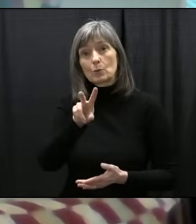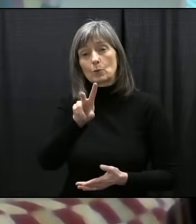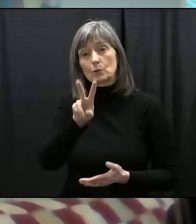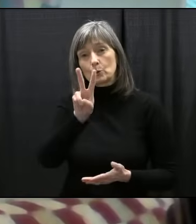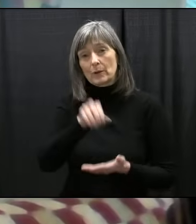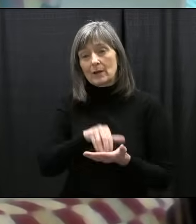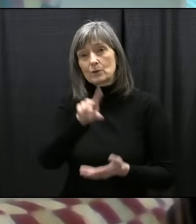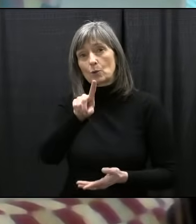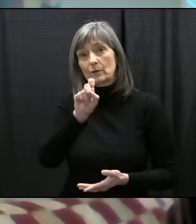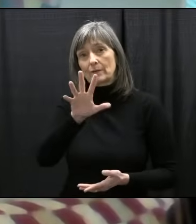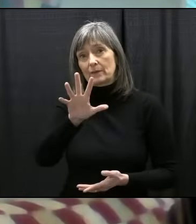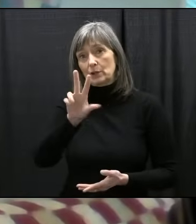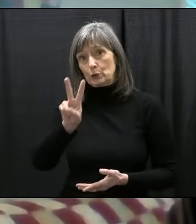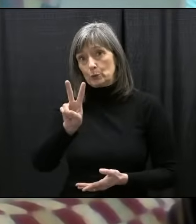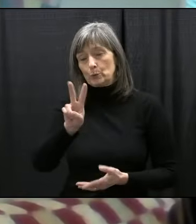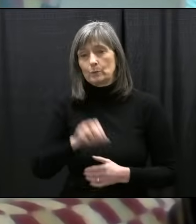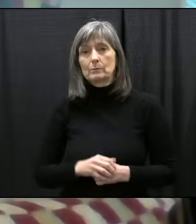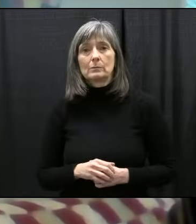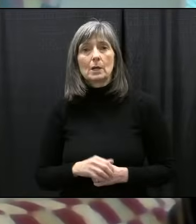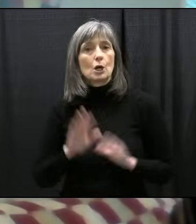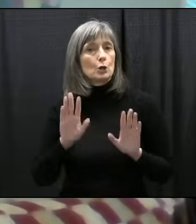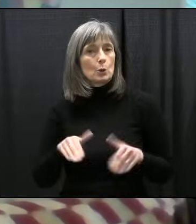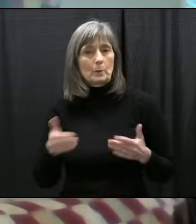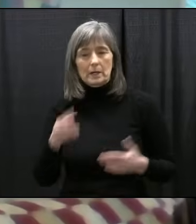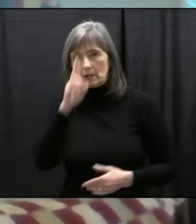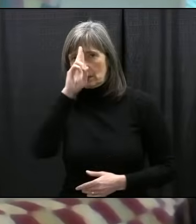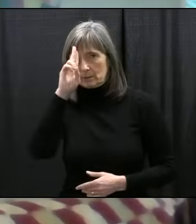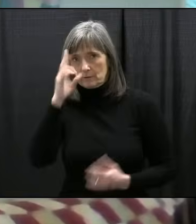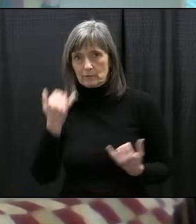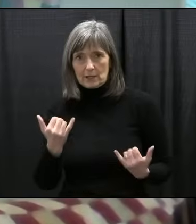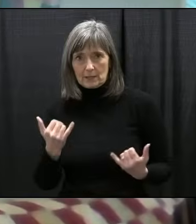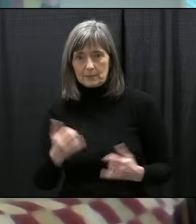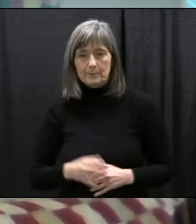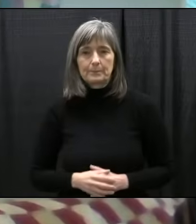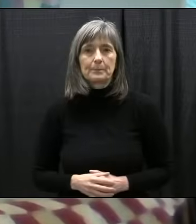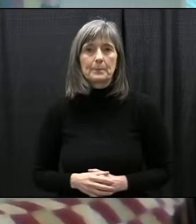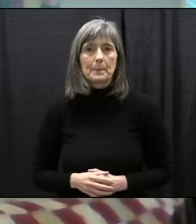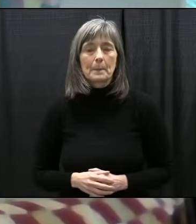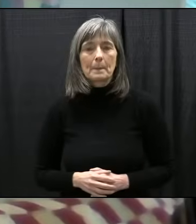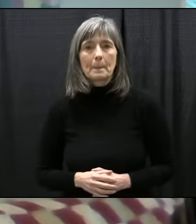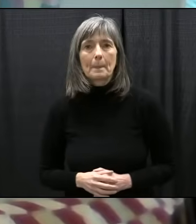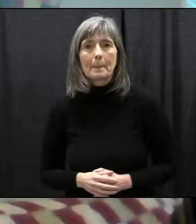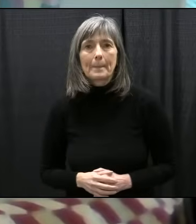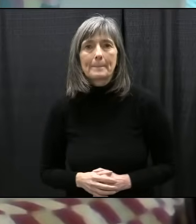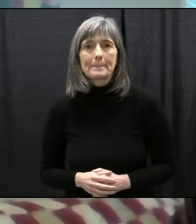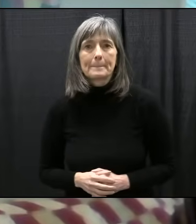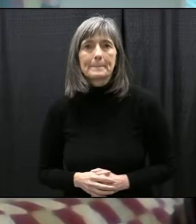2,152. No one is hospitalized as a result of COVID-19.